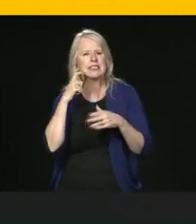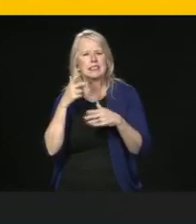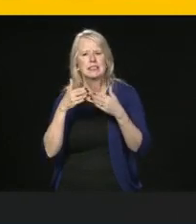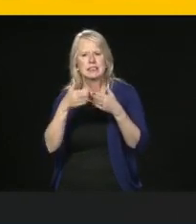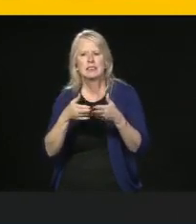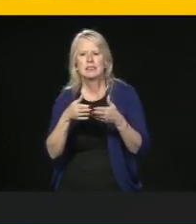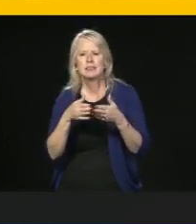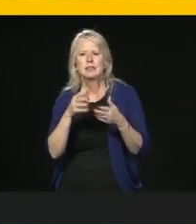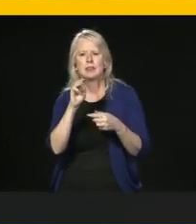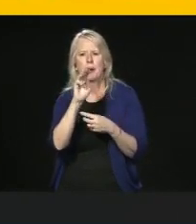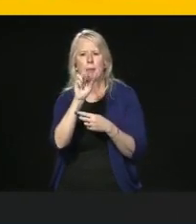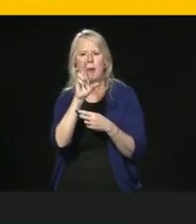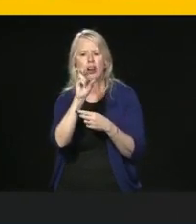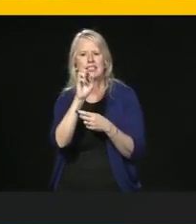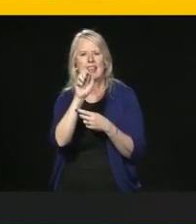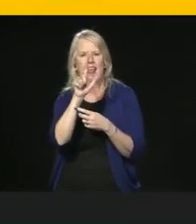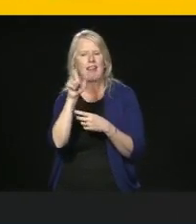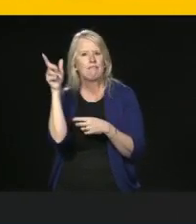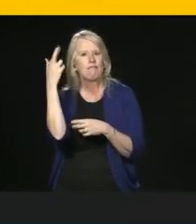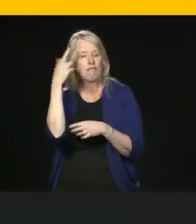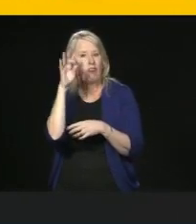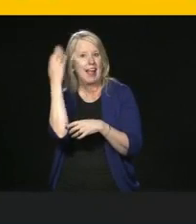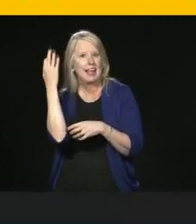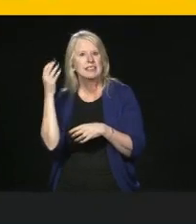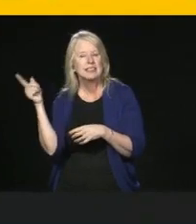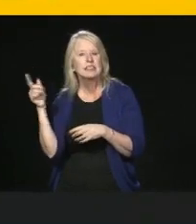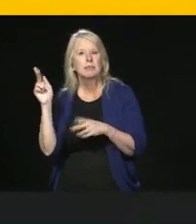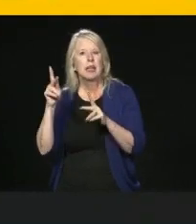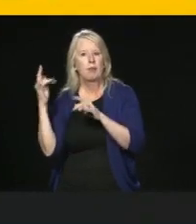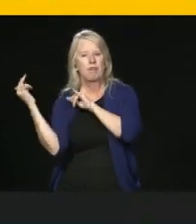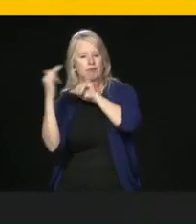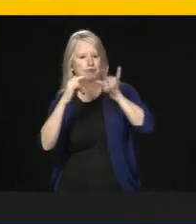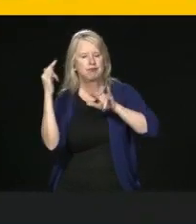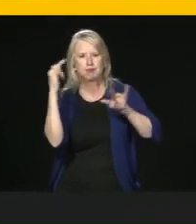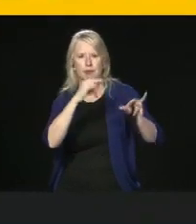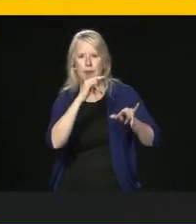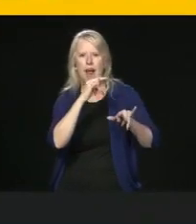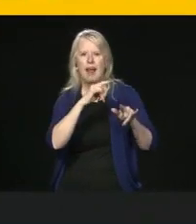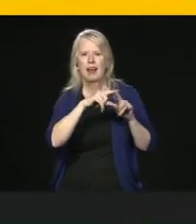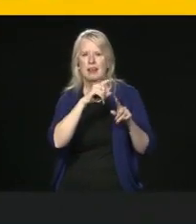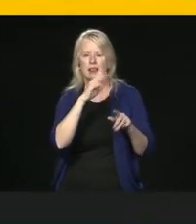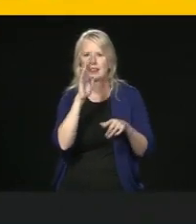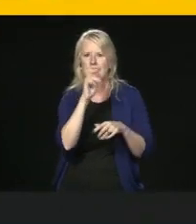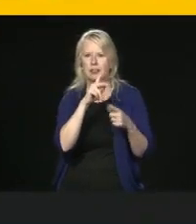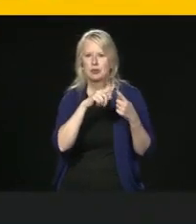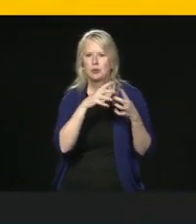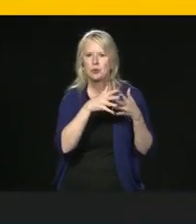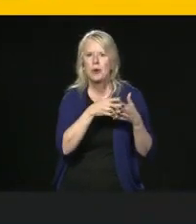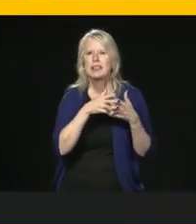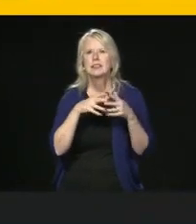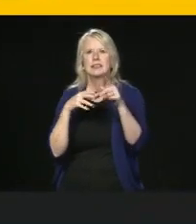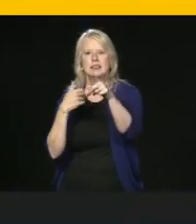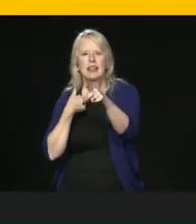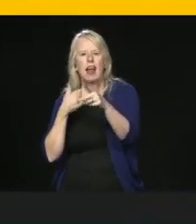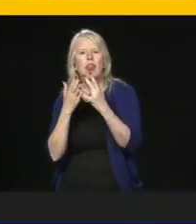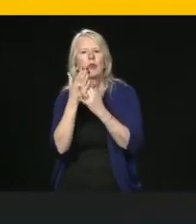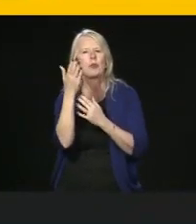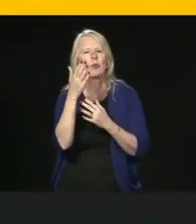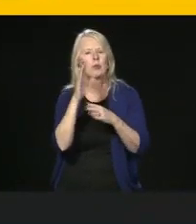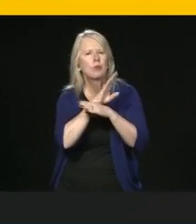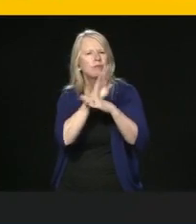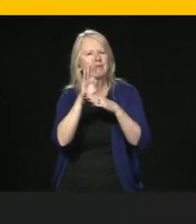back to the States and Canada, I think through Atlanta, on commercial flights, and there's reports that there were a number